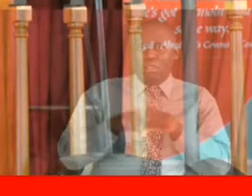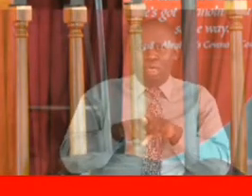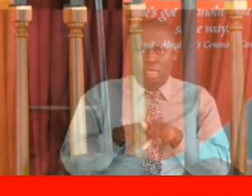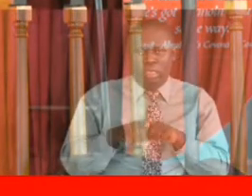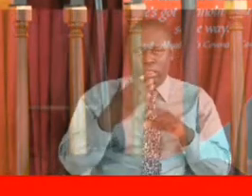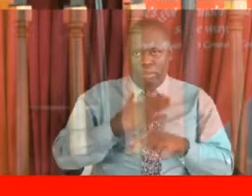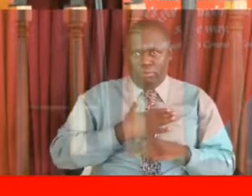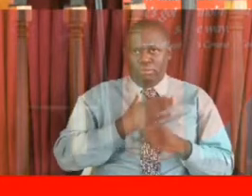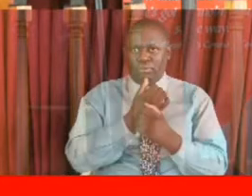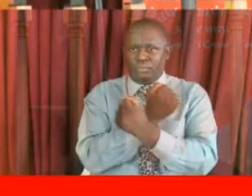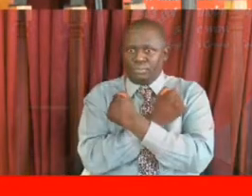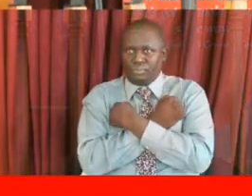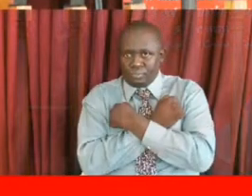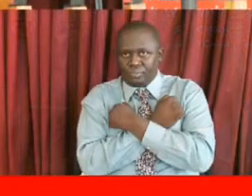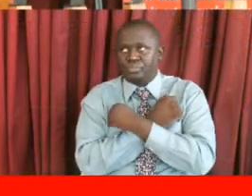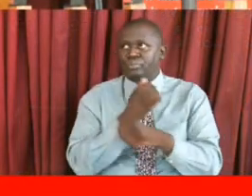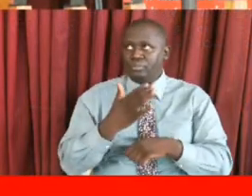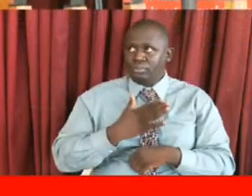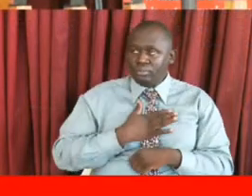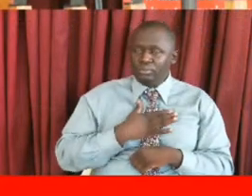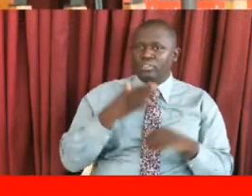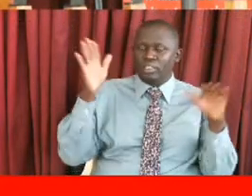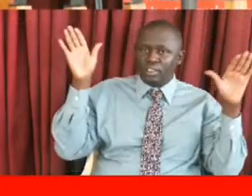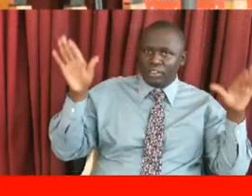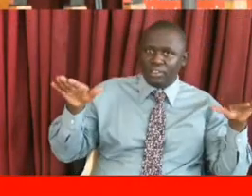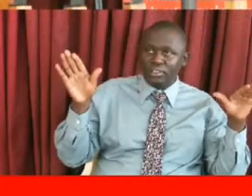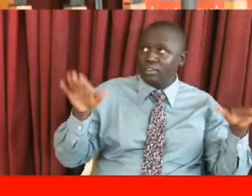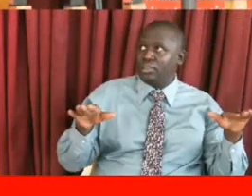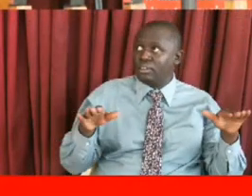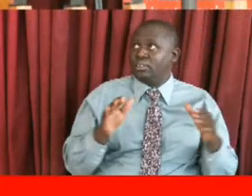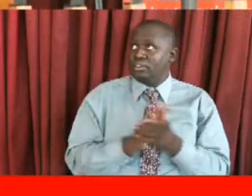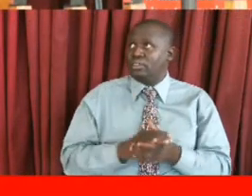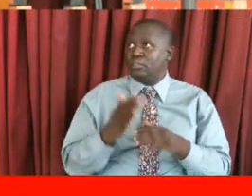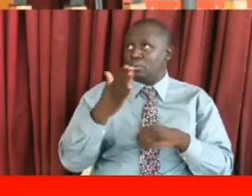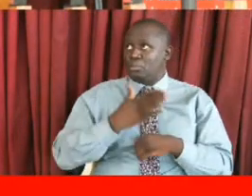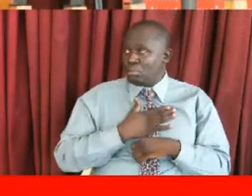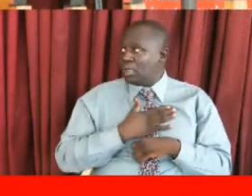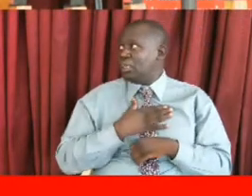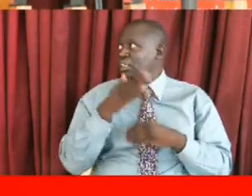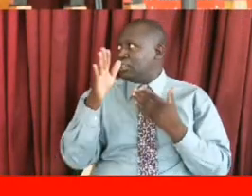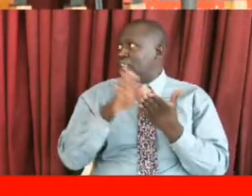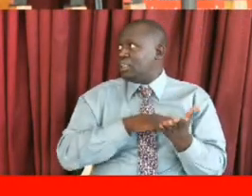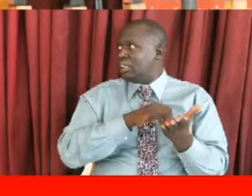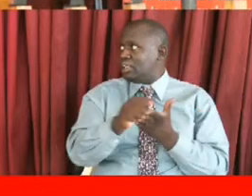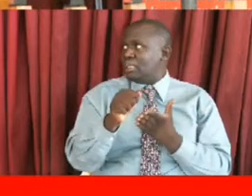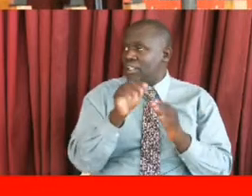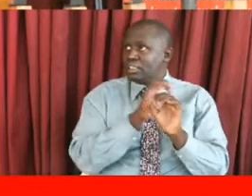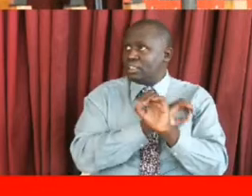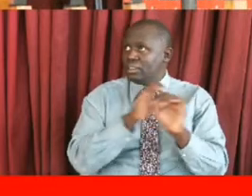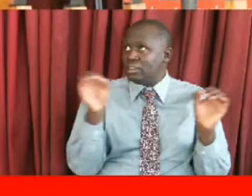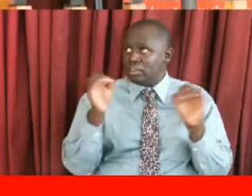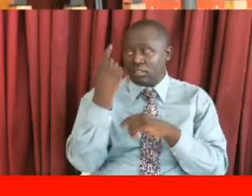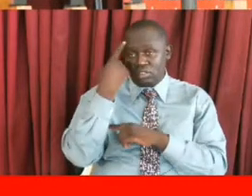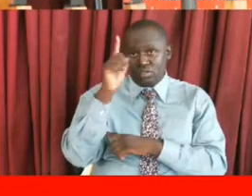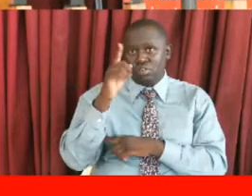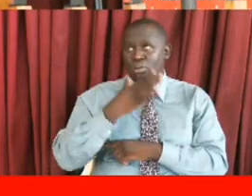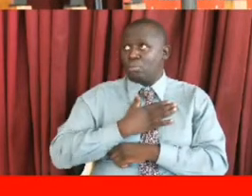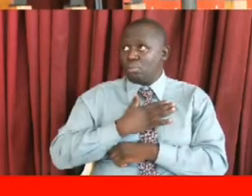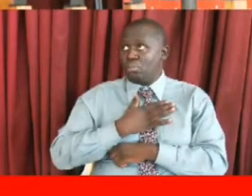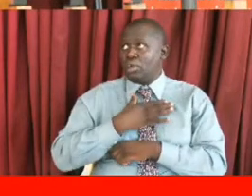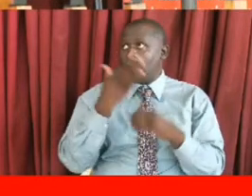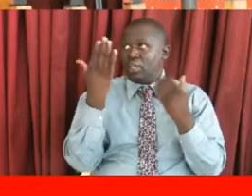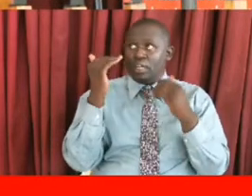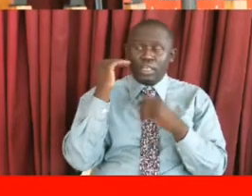my love my dad my f for my head is filled